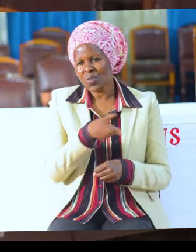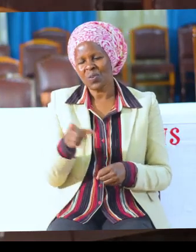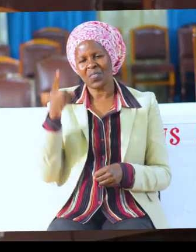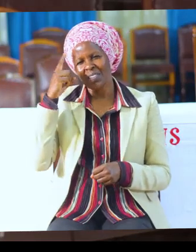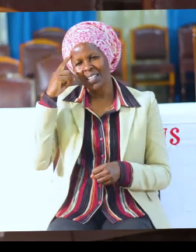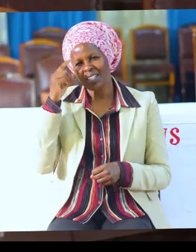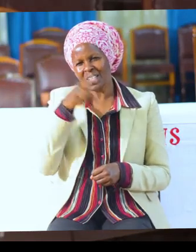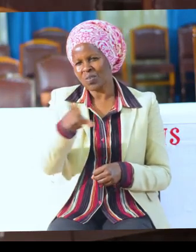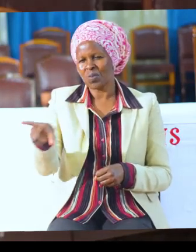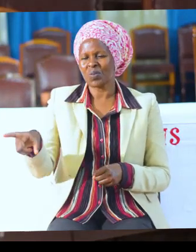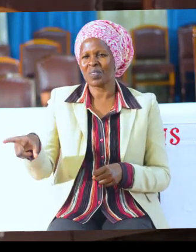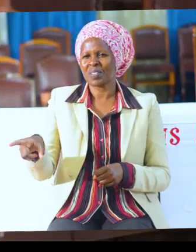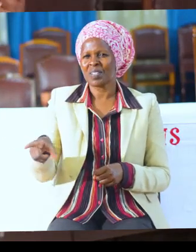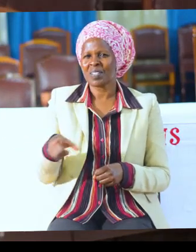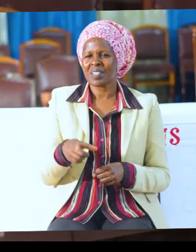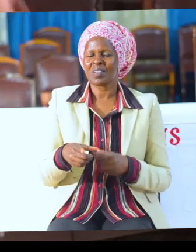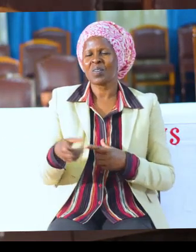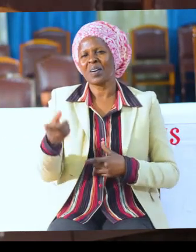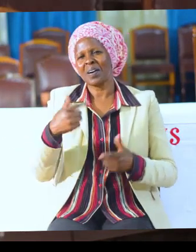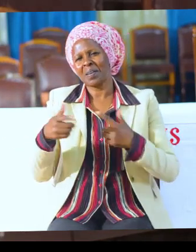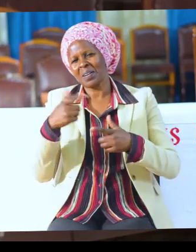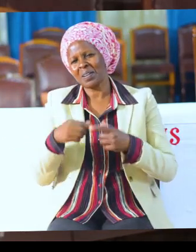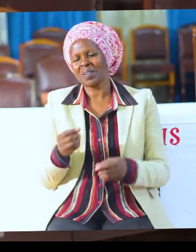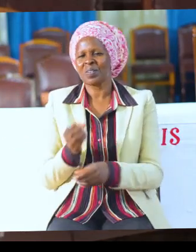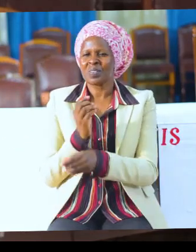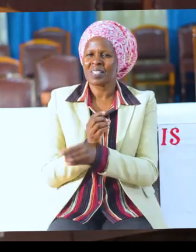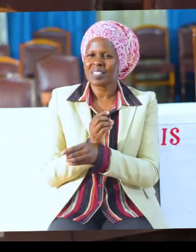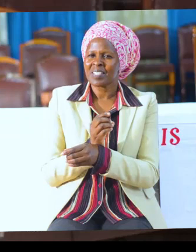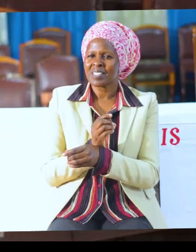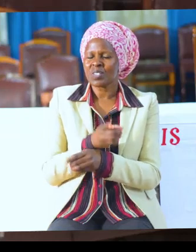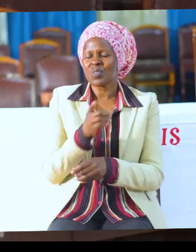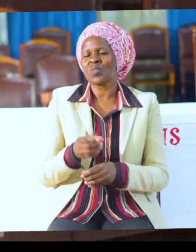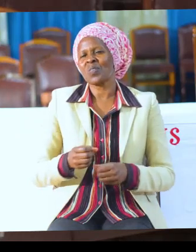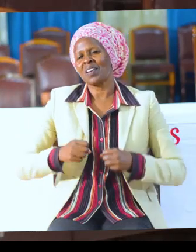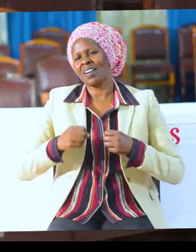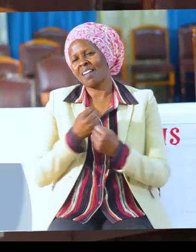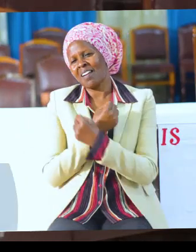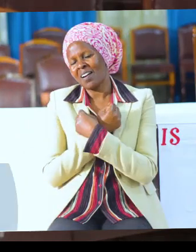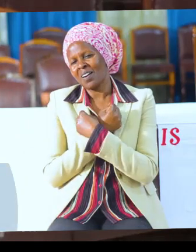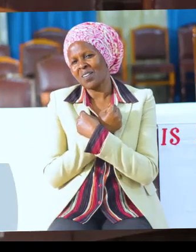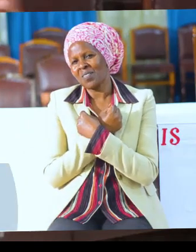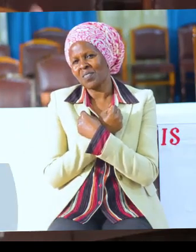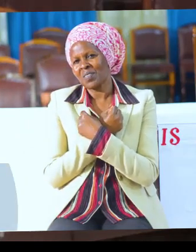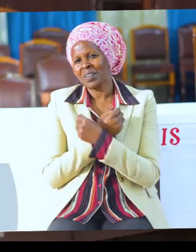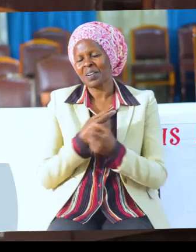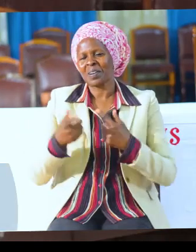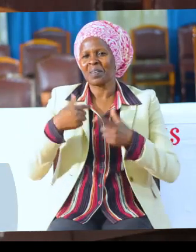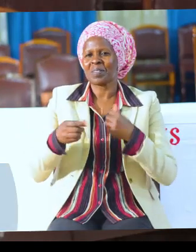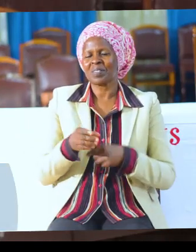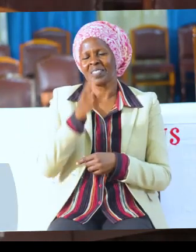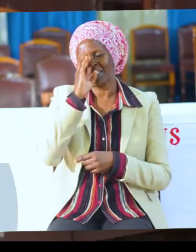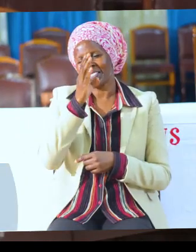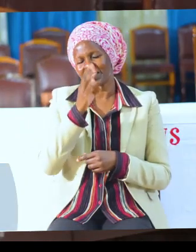your own ways. Yes, like now we are not able to come to church as we love doing every Sunday morning and other times, you